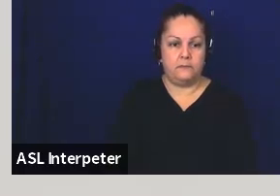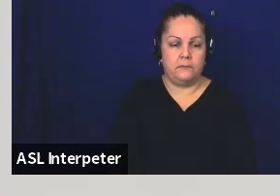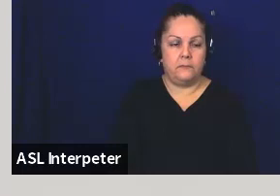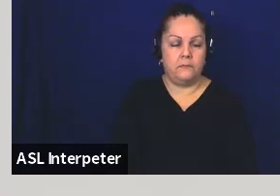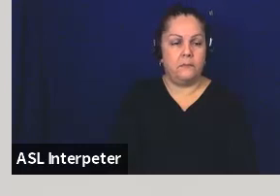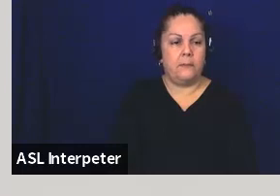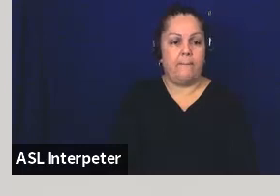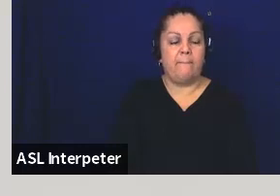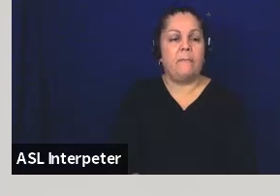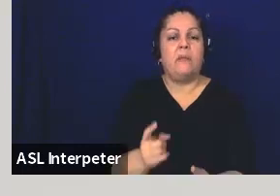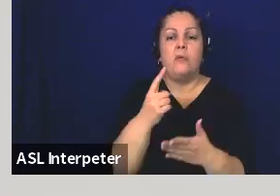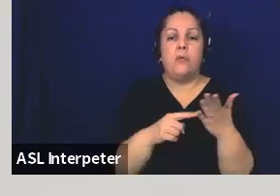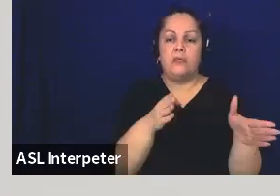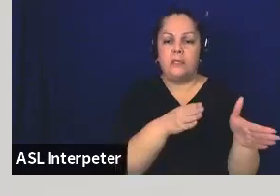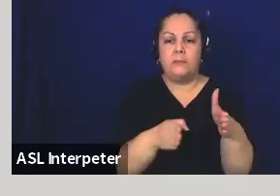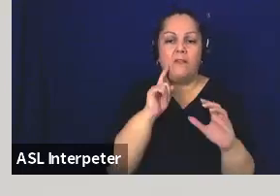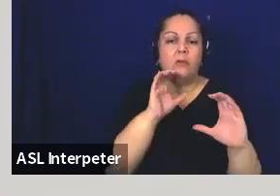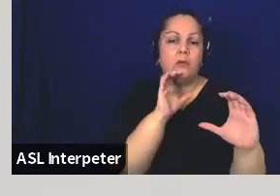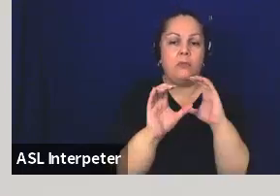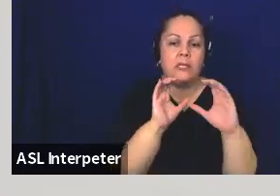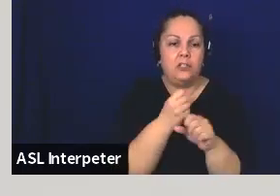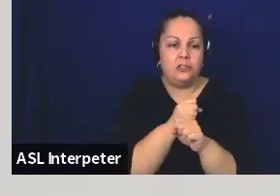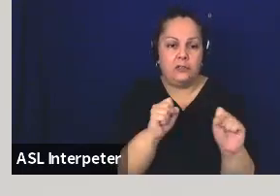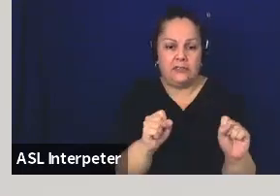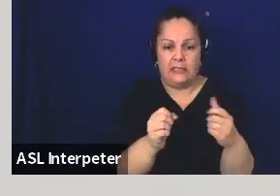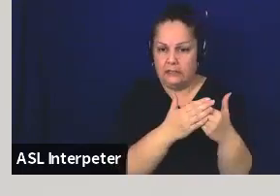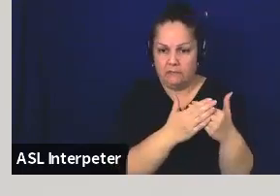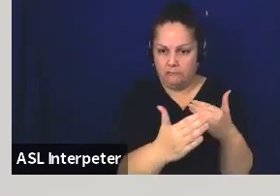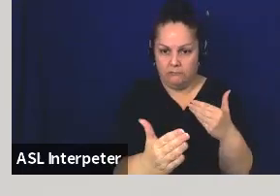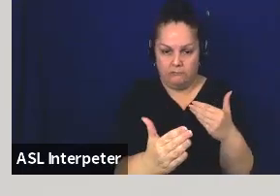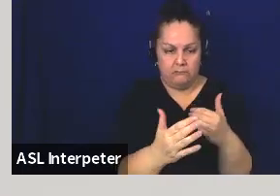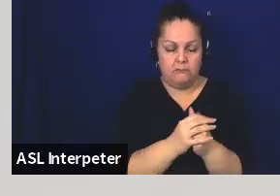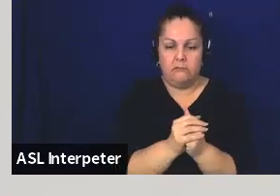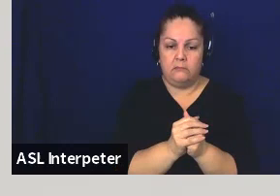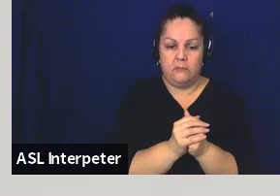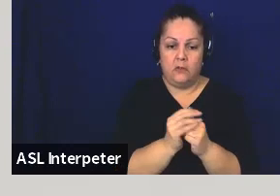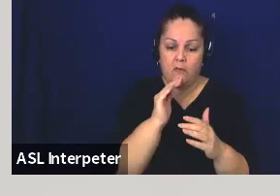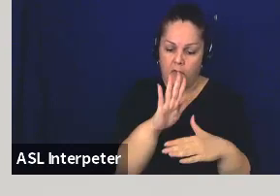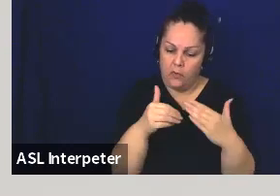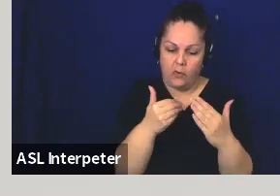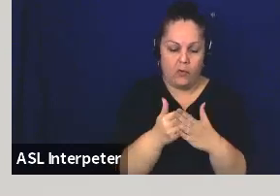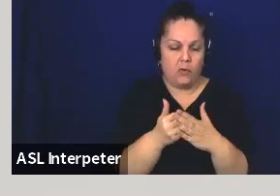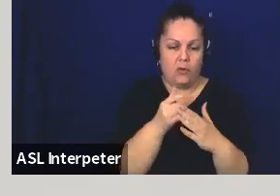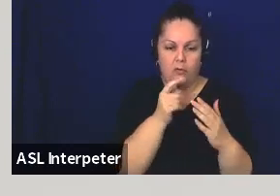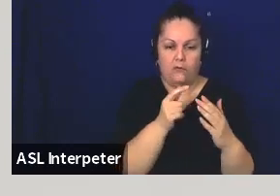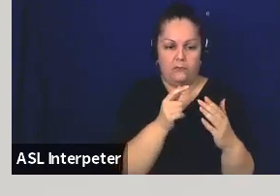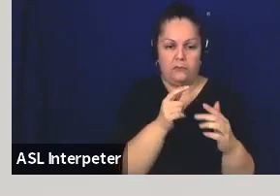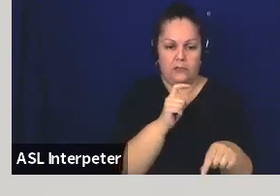Next, what is the plan for communication safety for now and into the future for all other points of